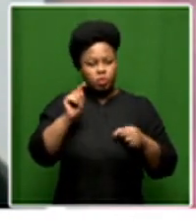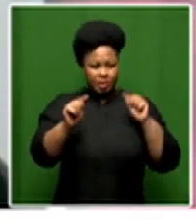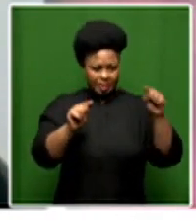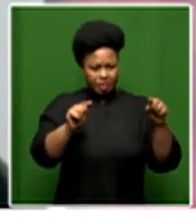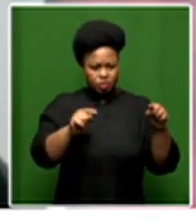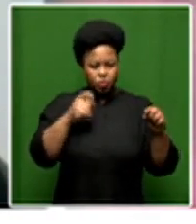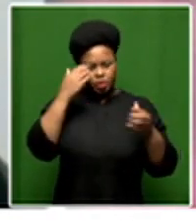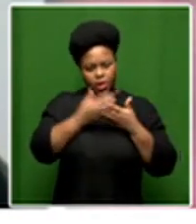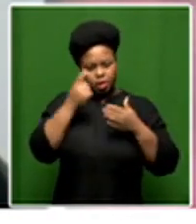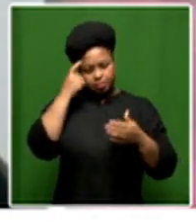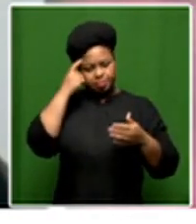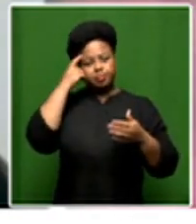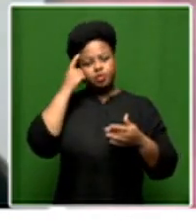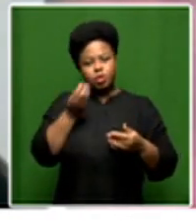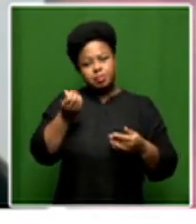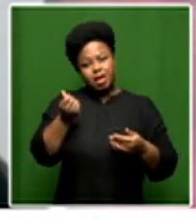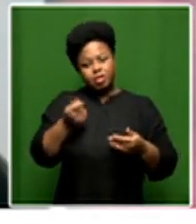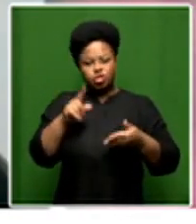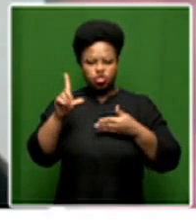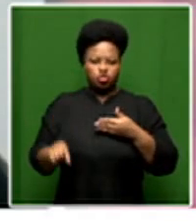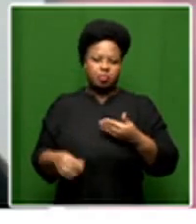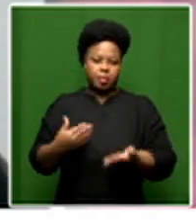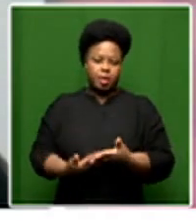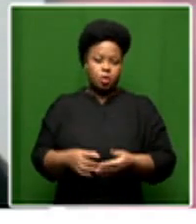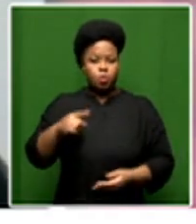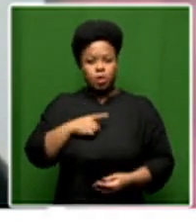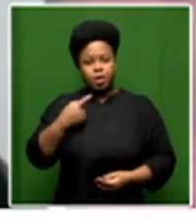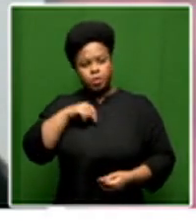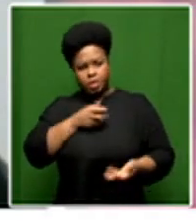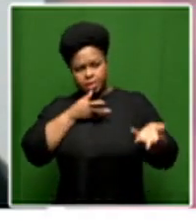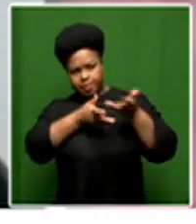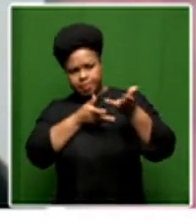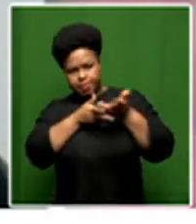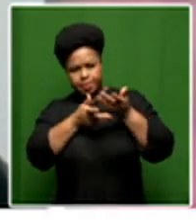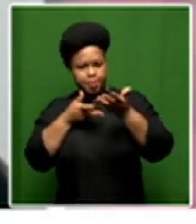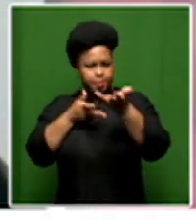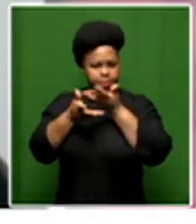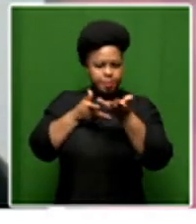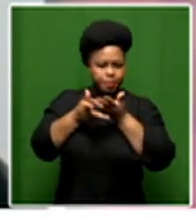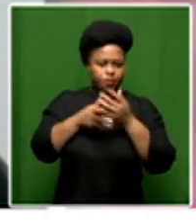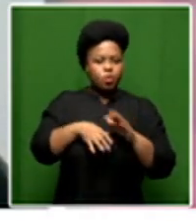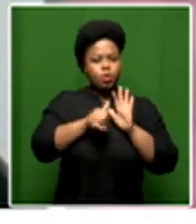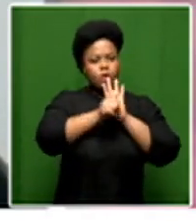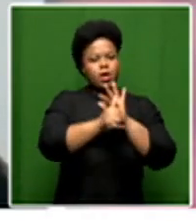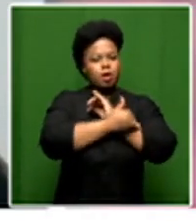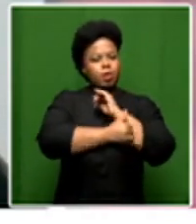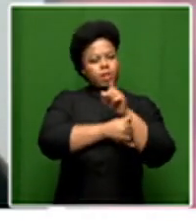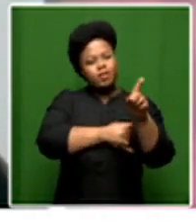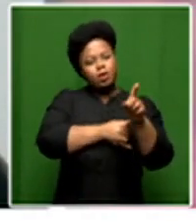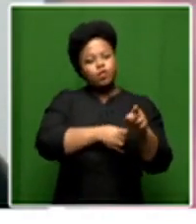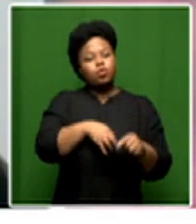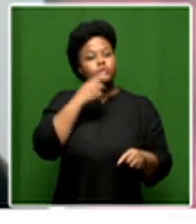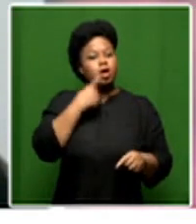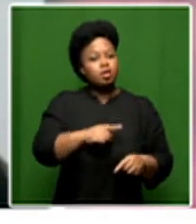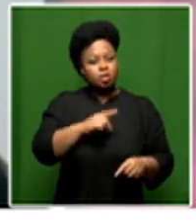some consideration in terms of prices, because ourselves we have been interacting with the ambassador of Russia, and that's why we're